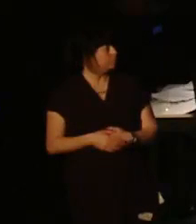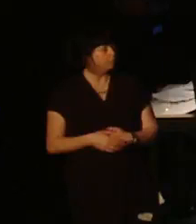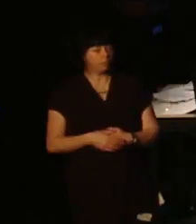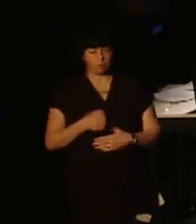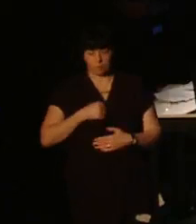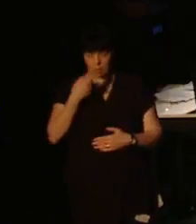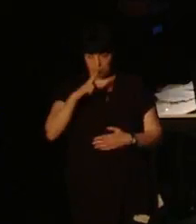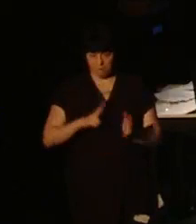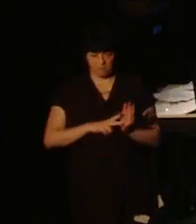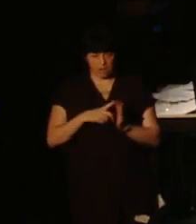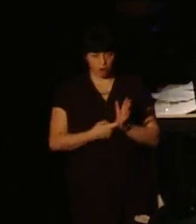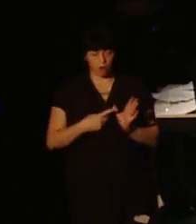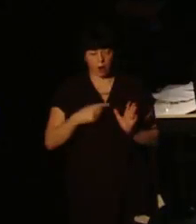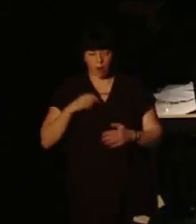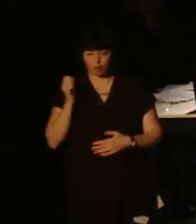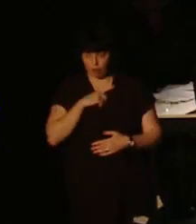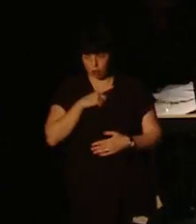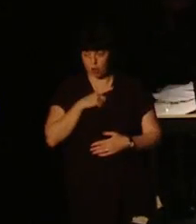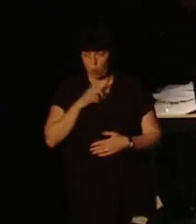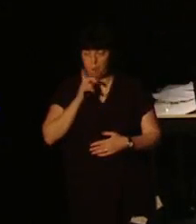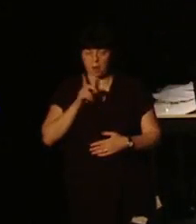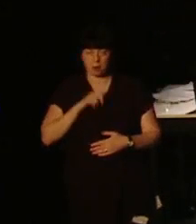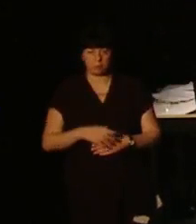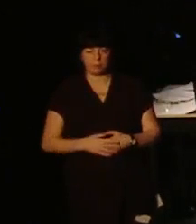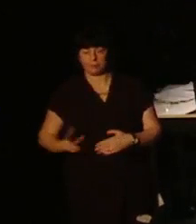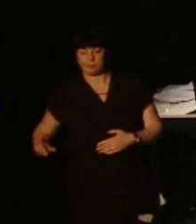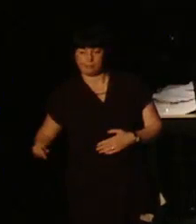My name is Vera, and I'm a Russian woman.